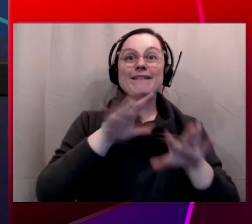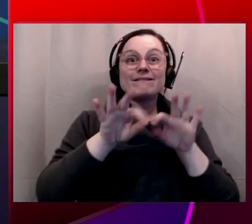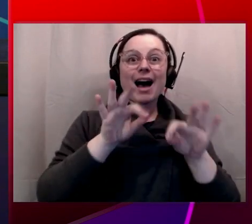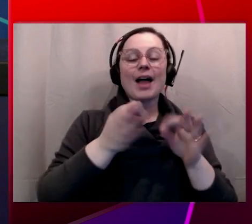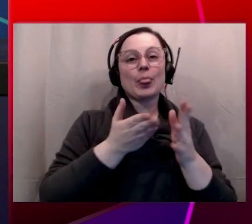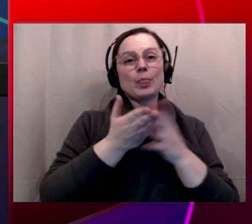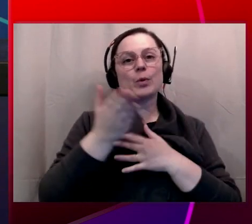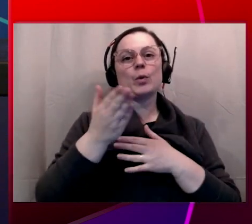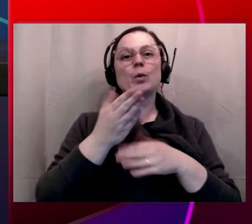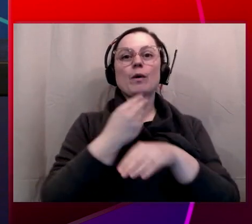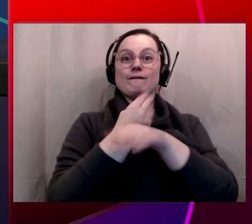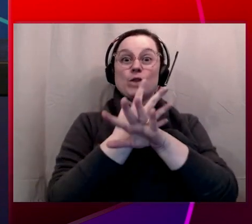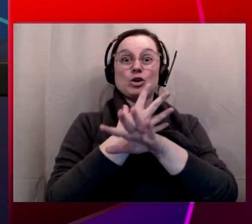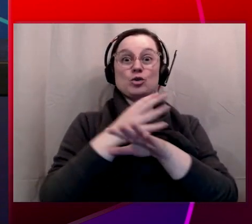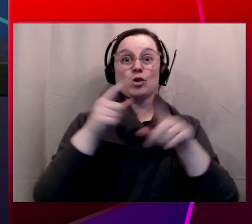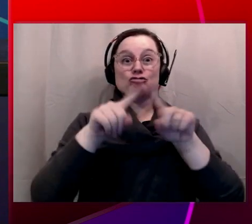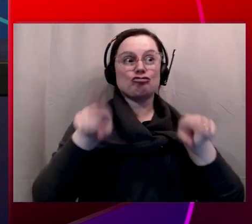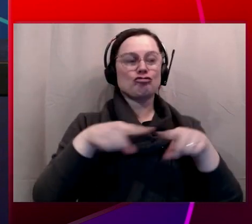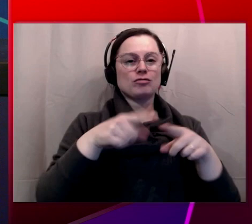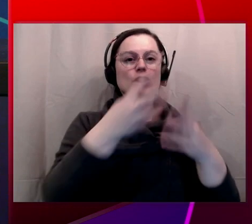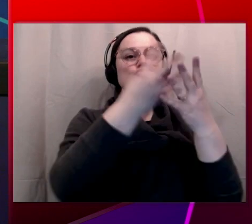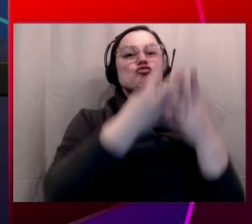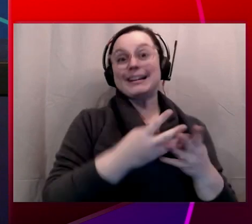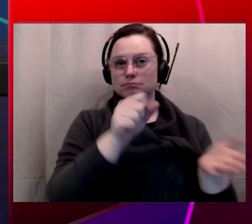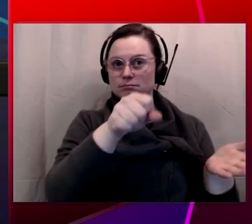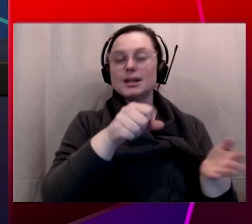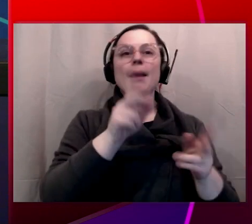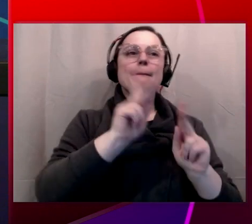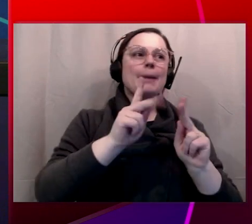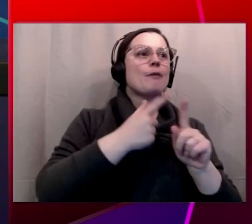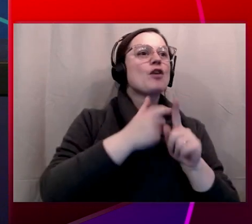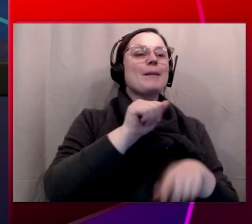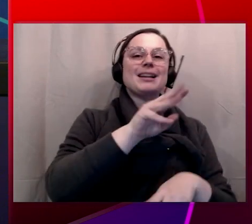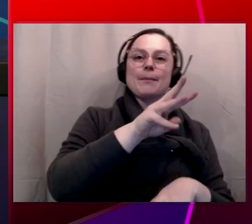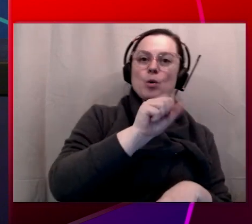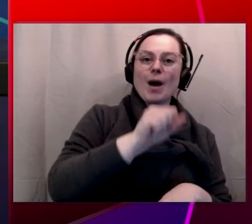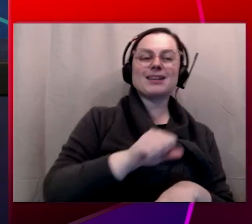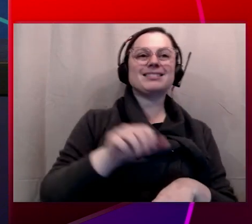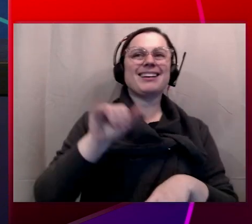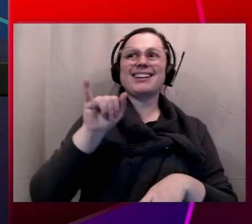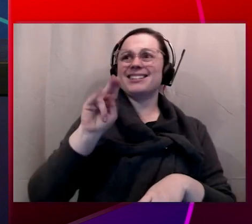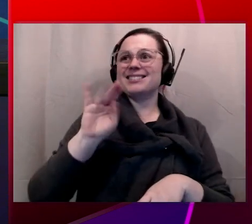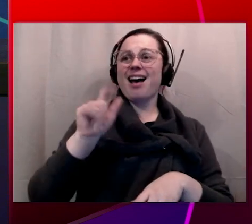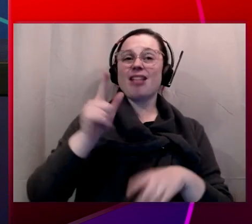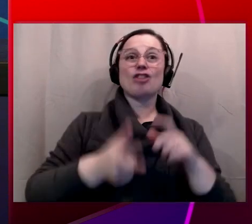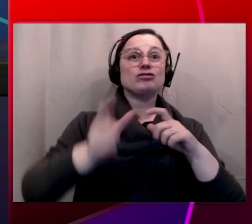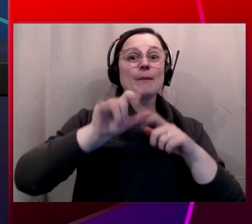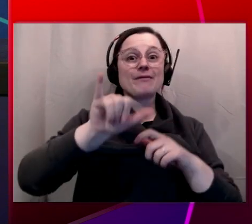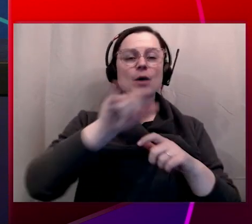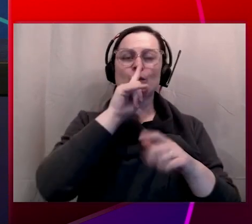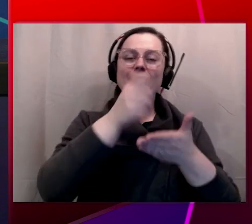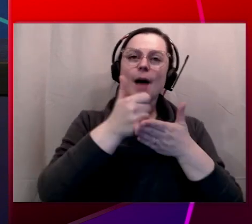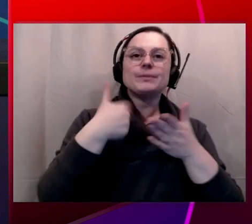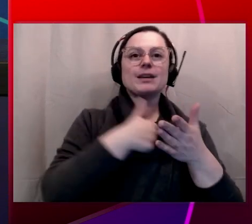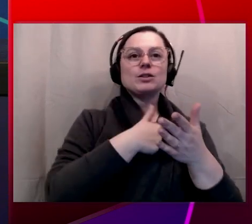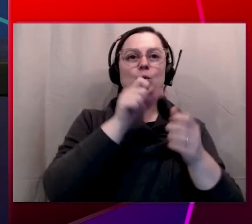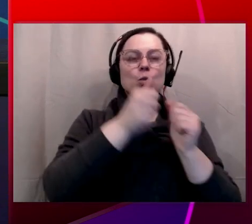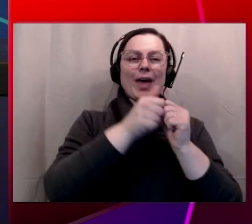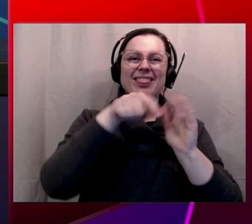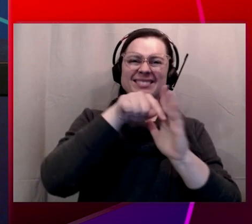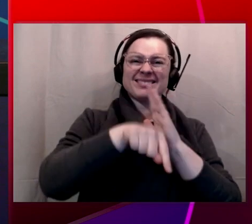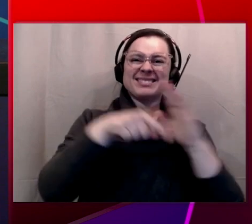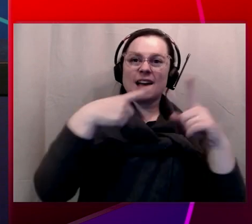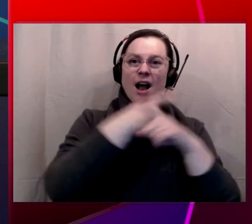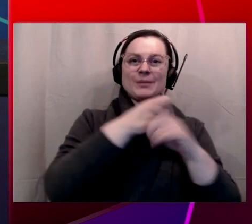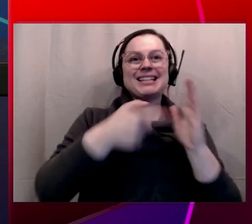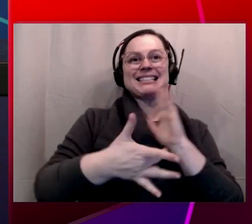screens, the people from AWS and Intel really helped us with the technical aspects of it too. So we